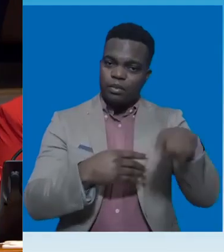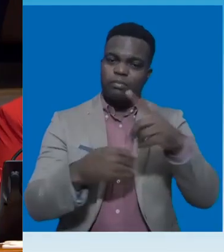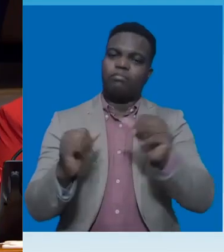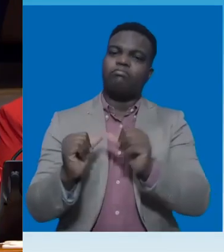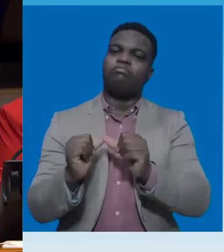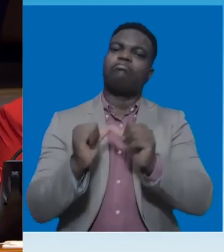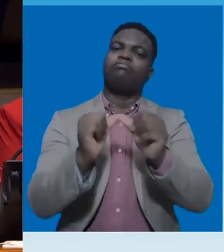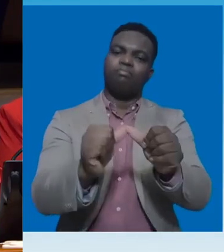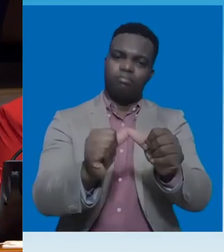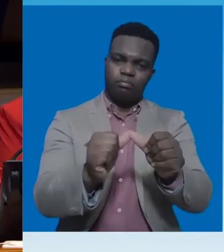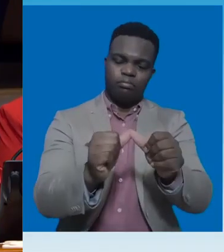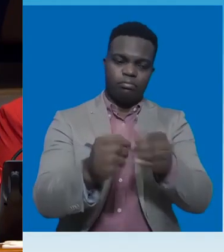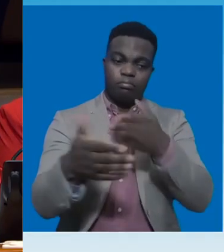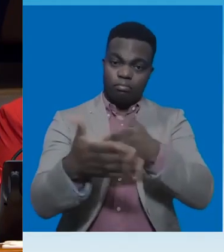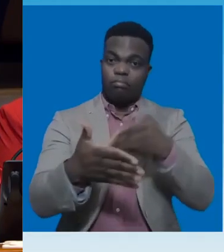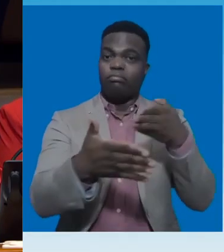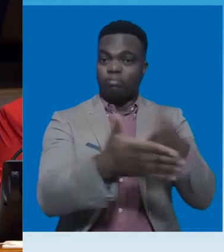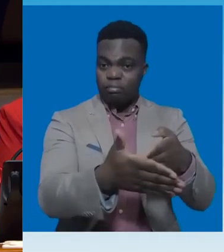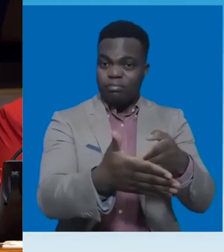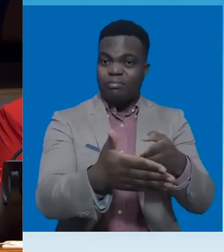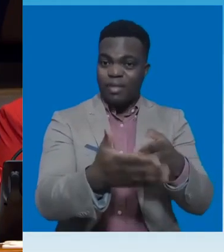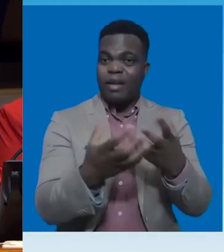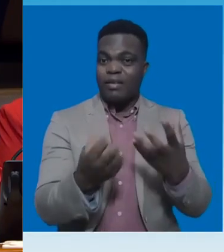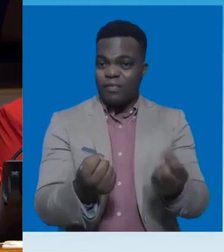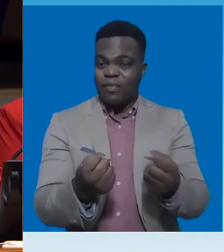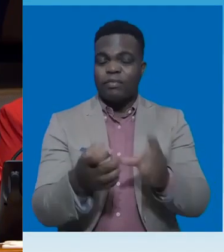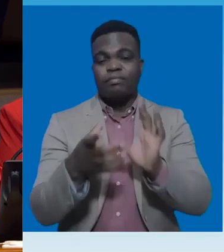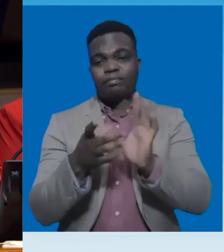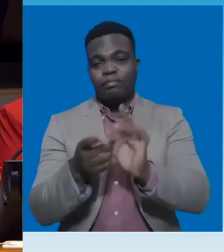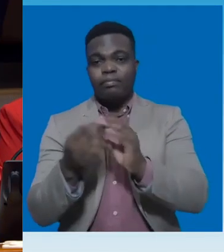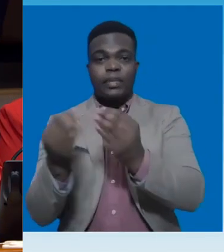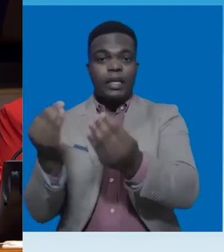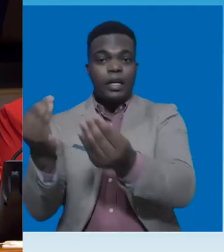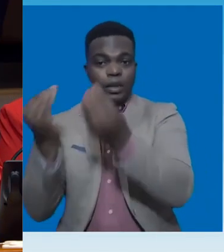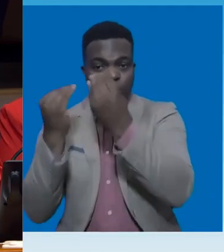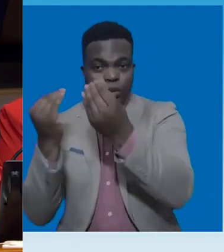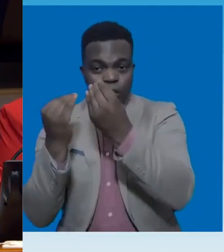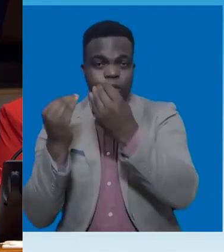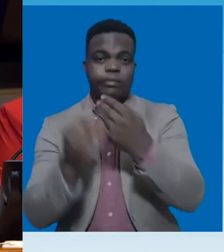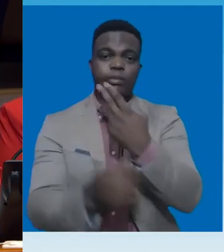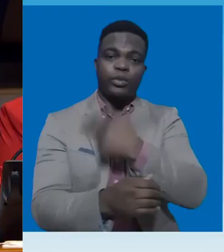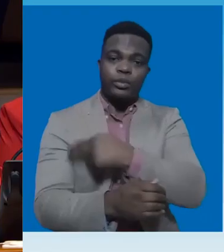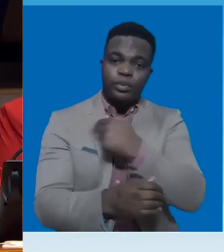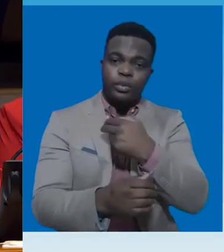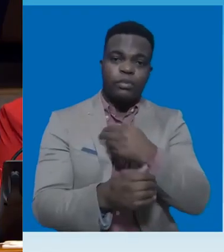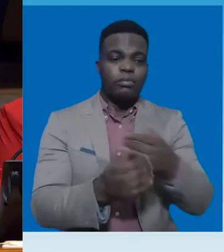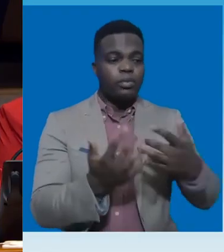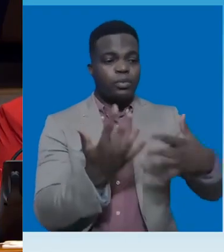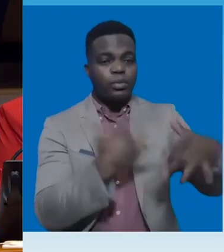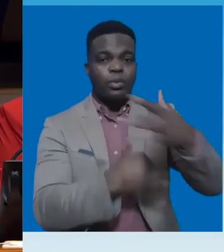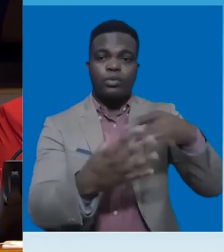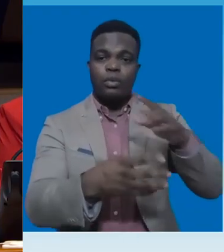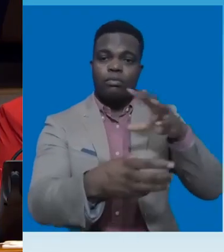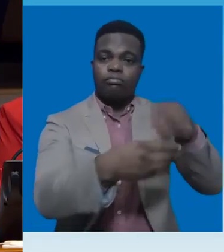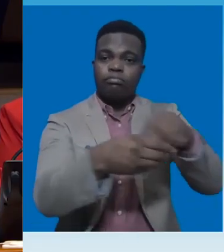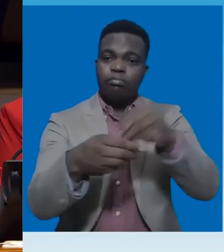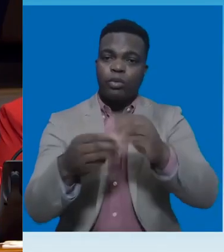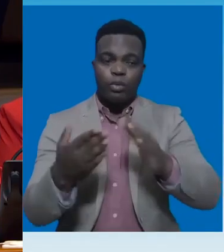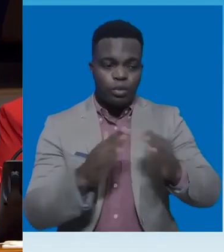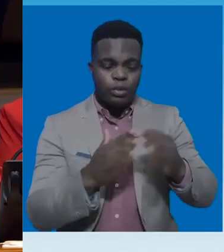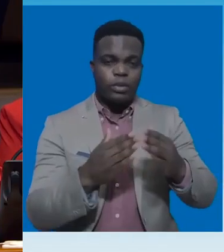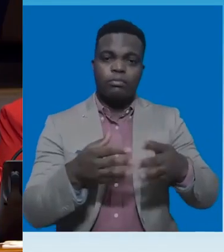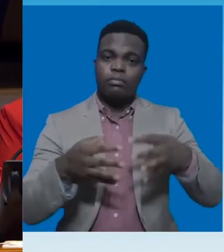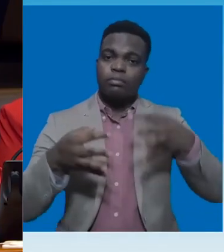social protection, and participation in decision-making processes. These challenges are often compounded by poverty,